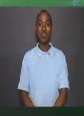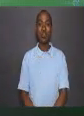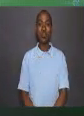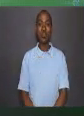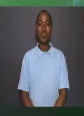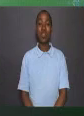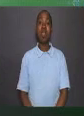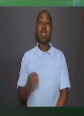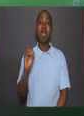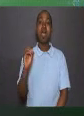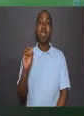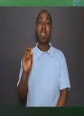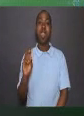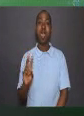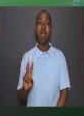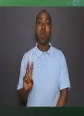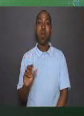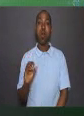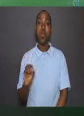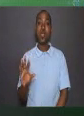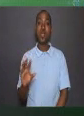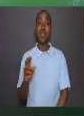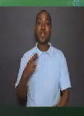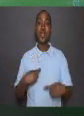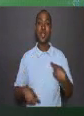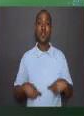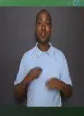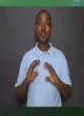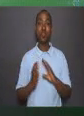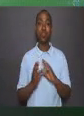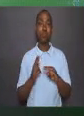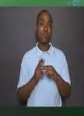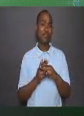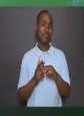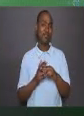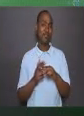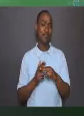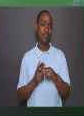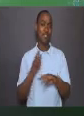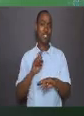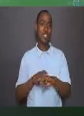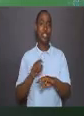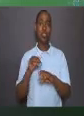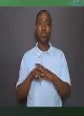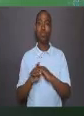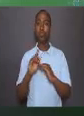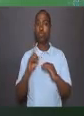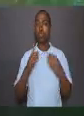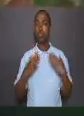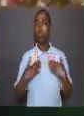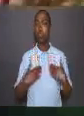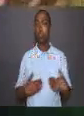Anaerobic respiration occurs for only a short period of time in